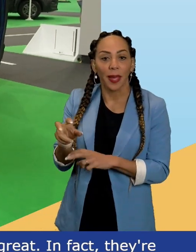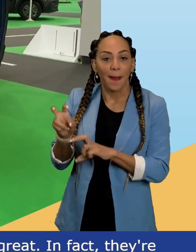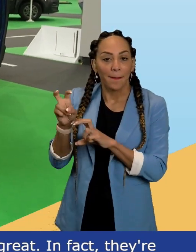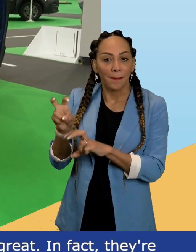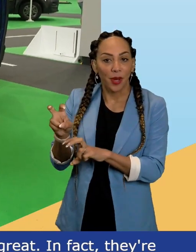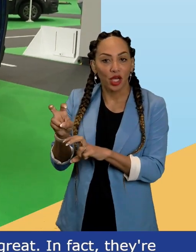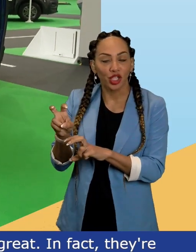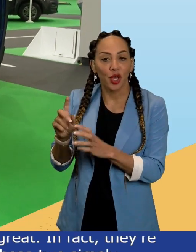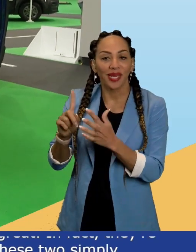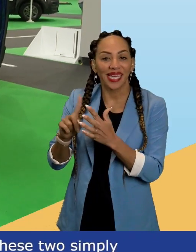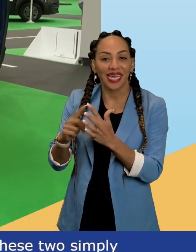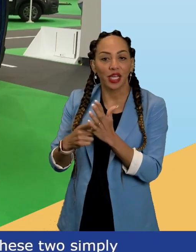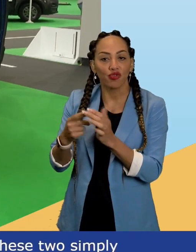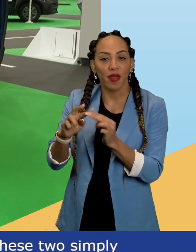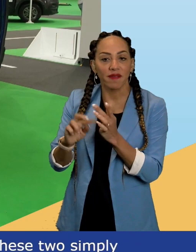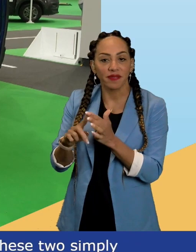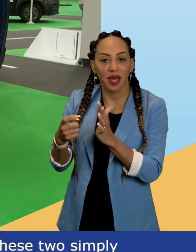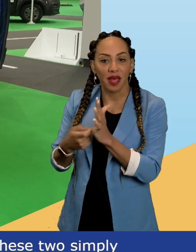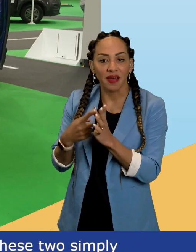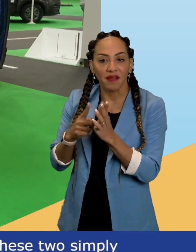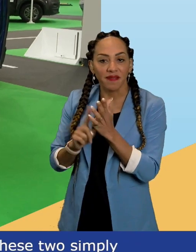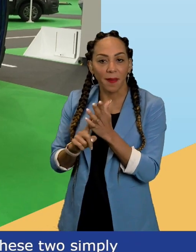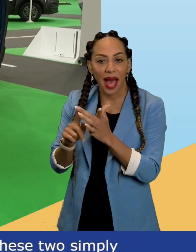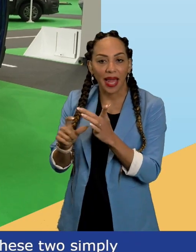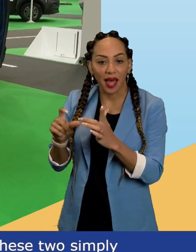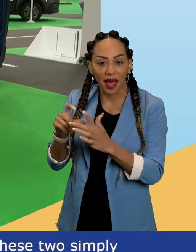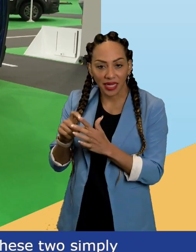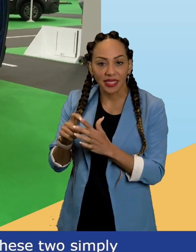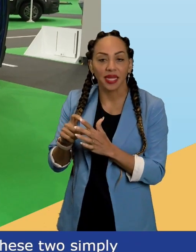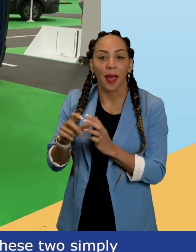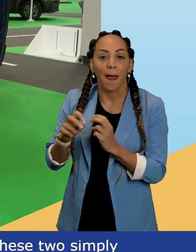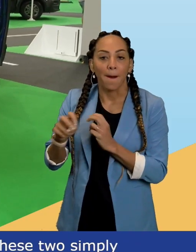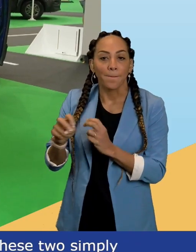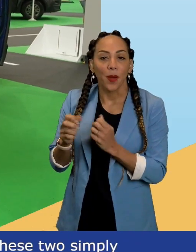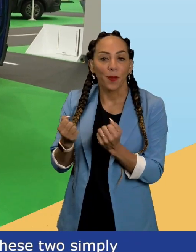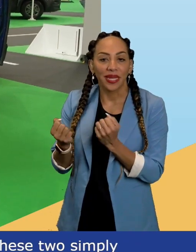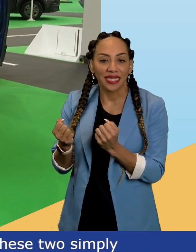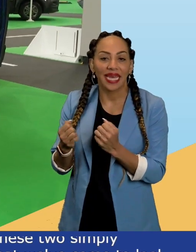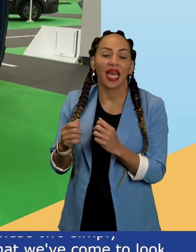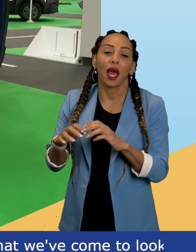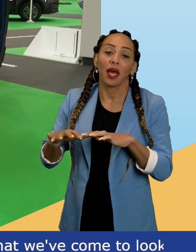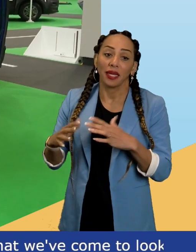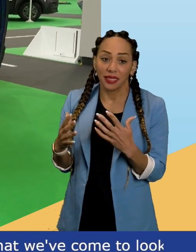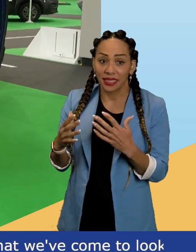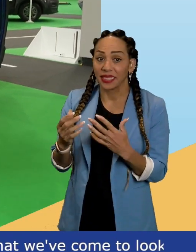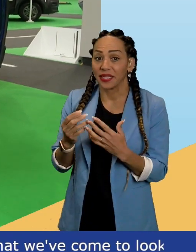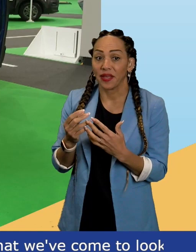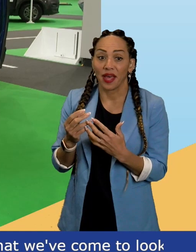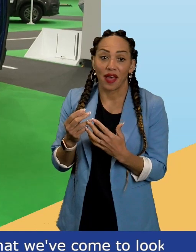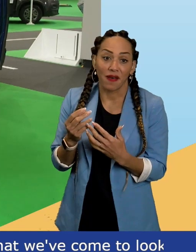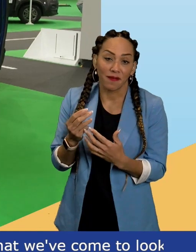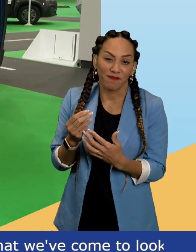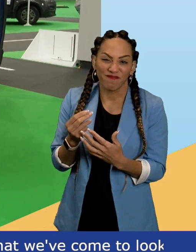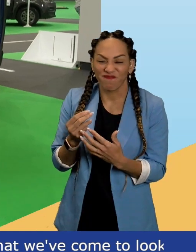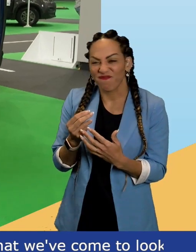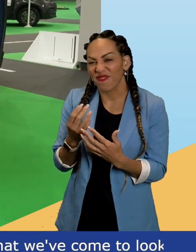from Allied Mobility. Now, this vehicle is one of the few electric wheelchair accessible vehicles that we have on the scheme. We've got about